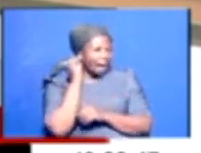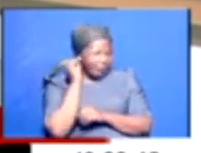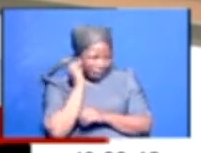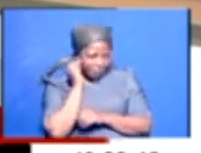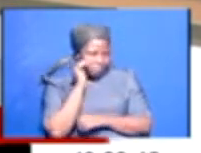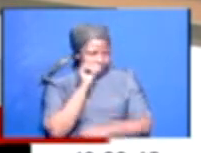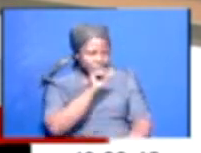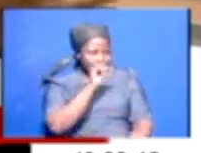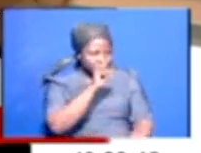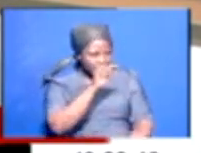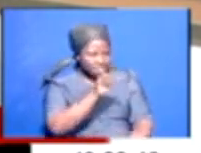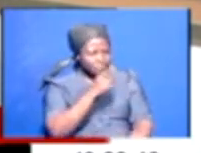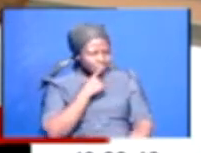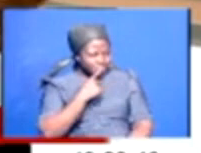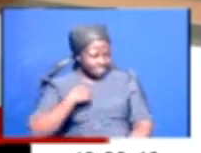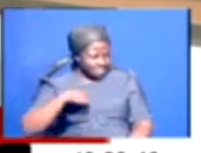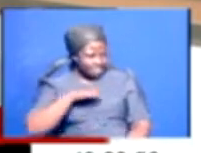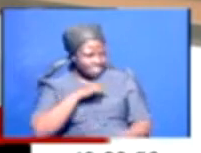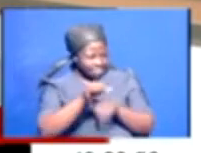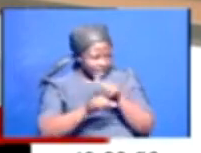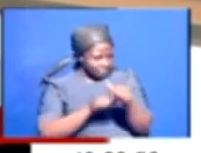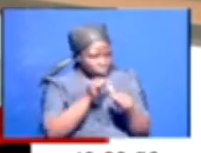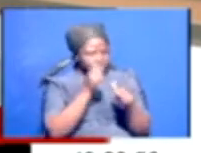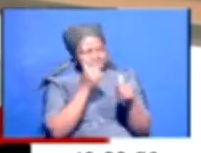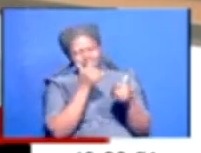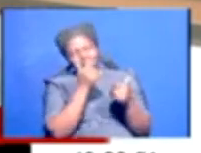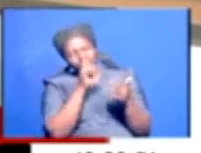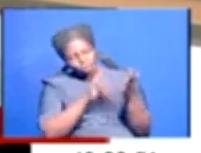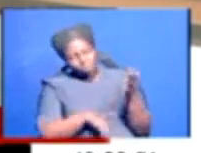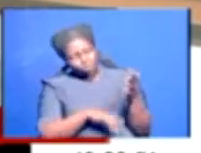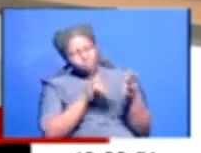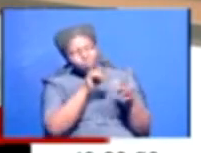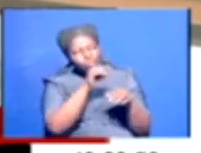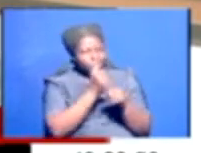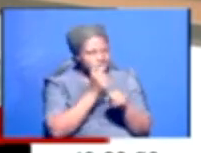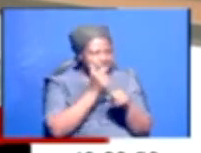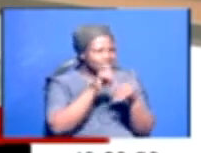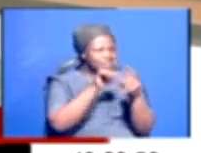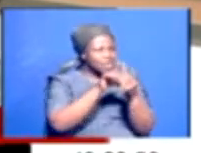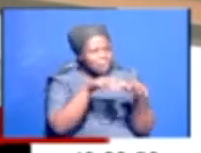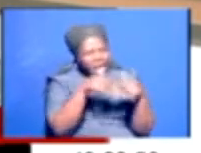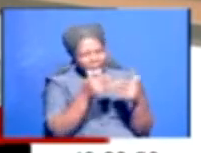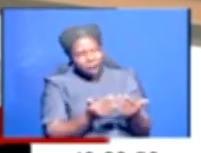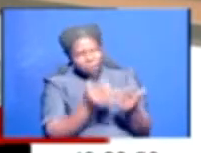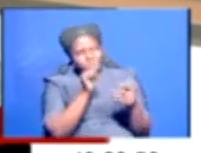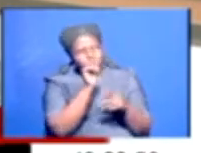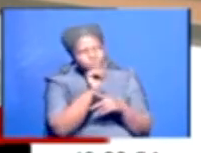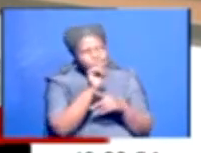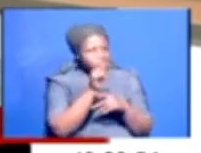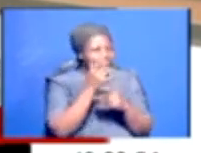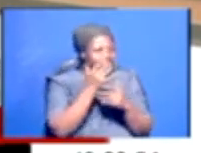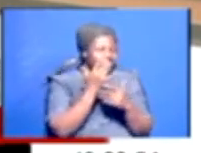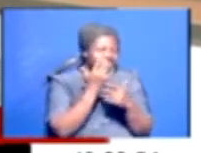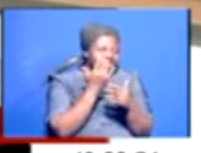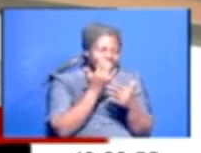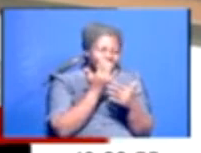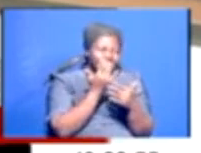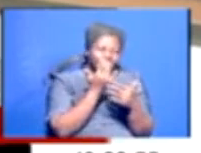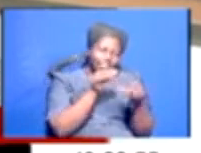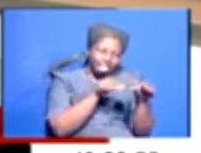us about making that. I mean, what you had to do and how, you know, you had to, you know, improvising, they say, is